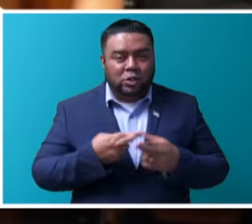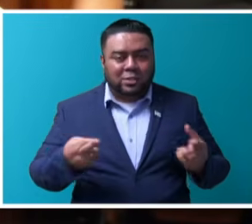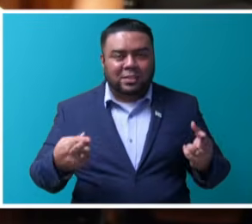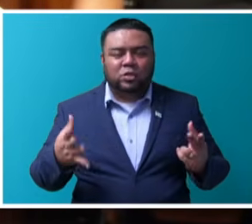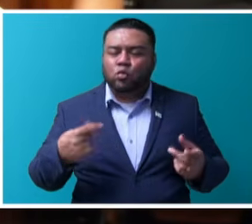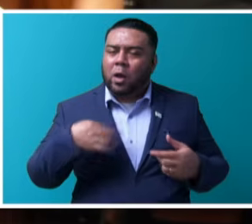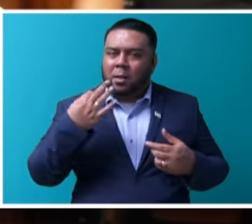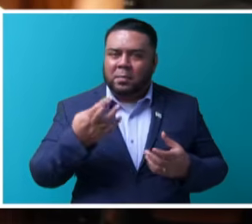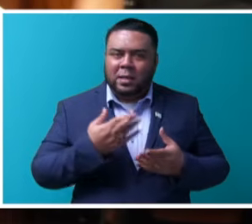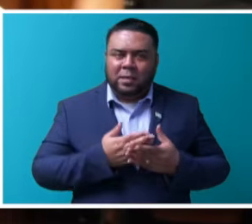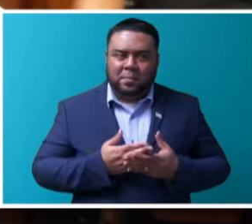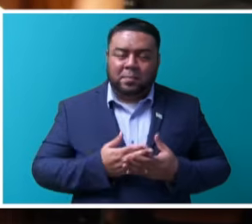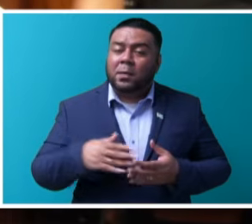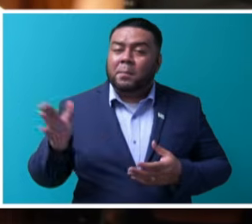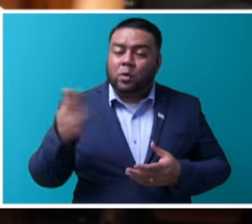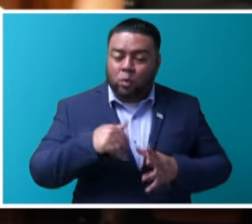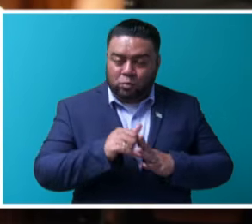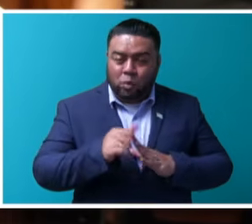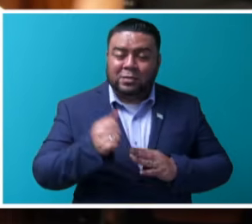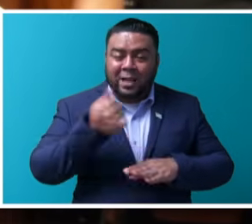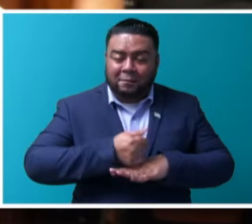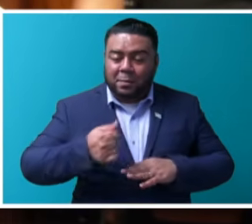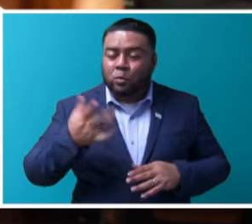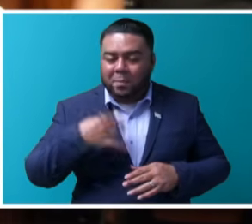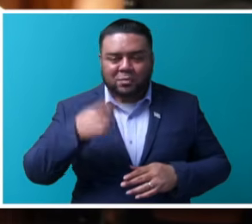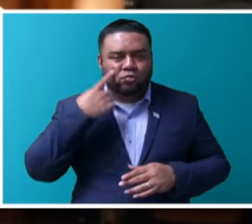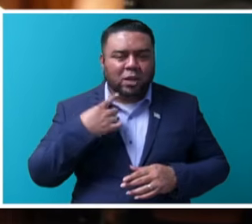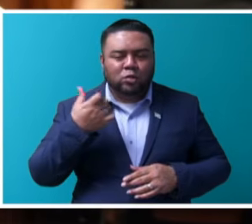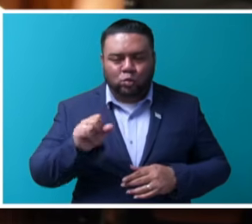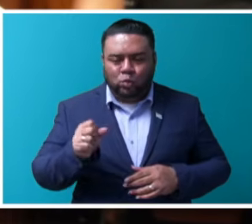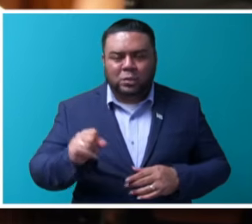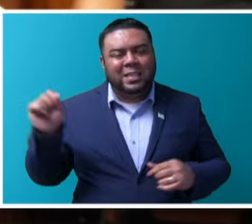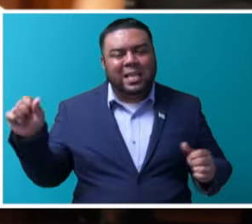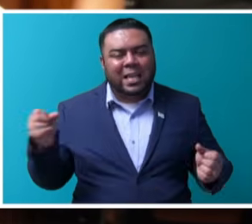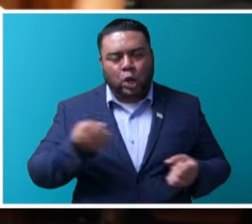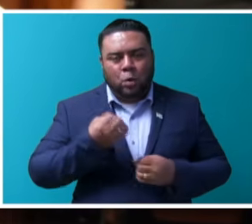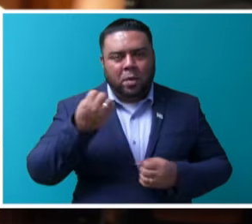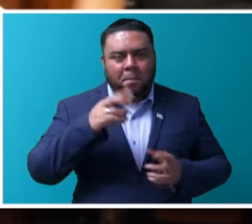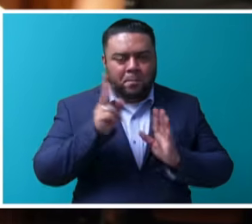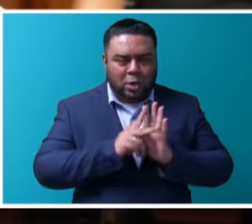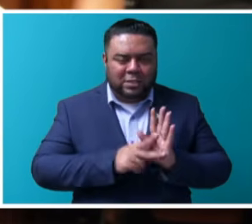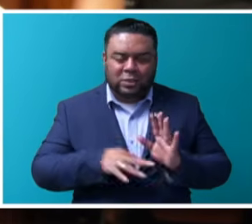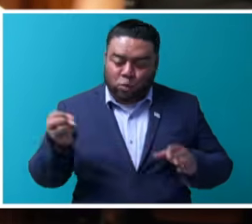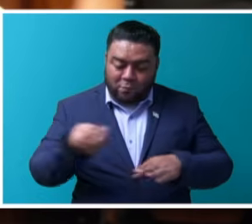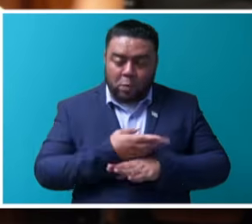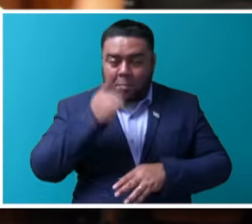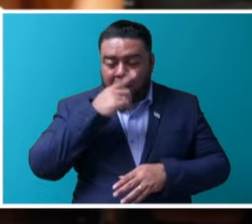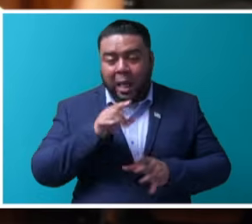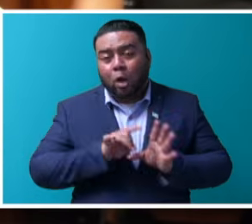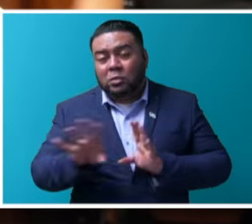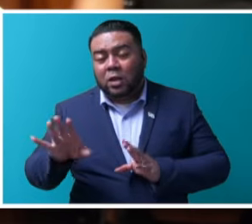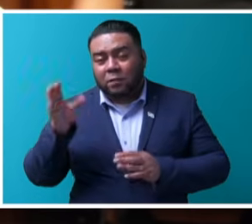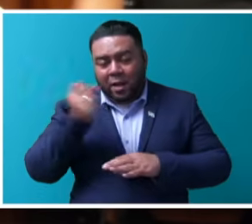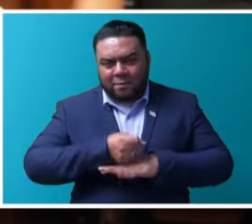unlimited demands. But also, as a government, we must try to use economic policy to influence those outside of government,